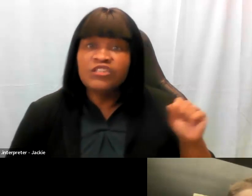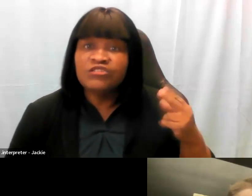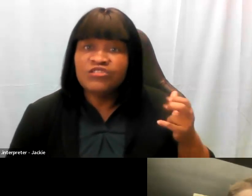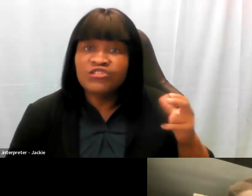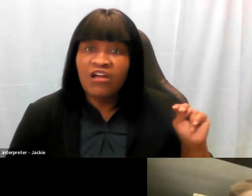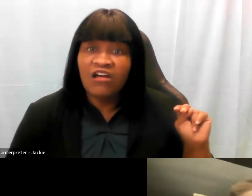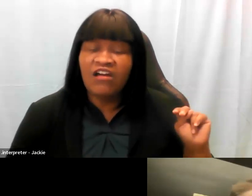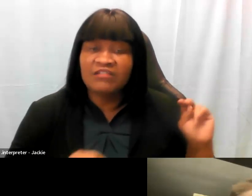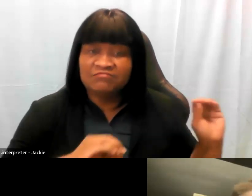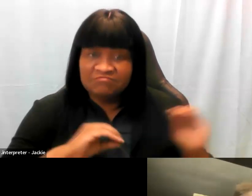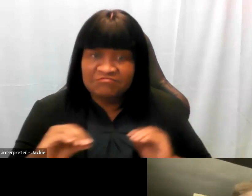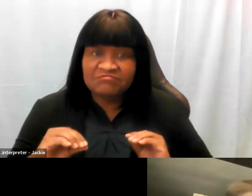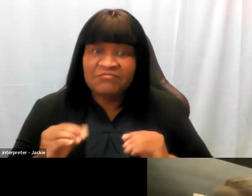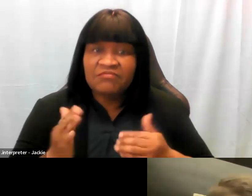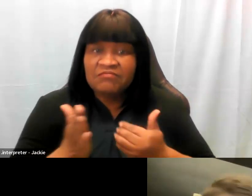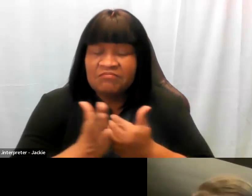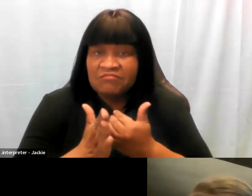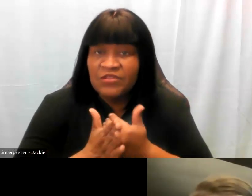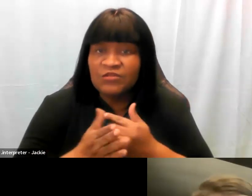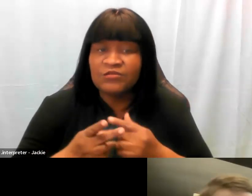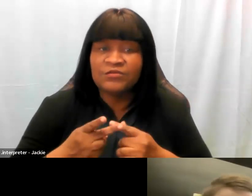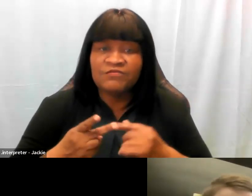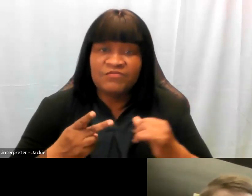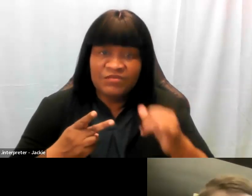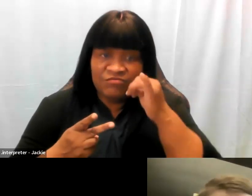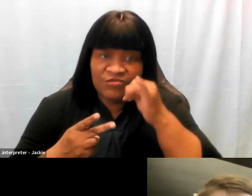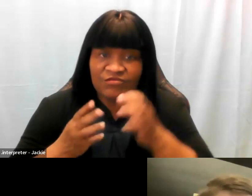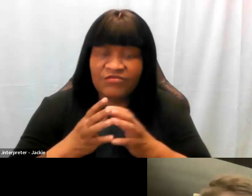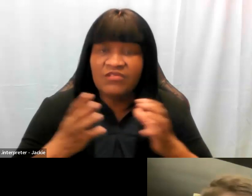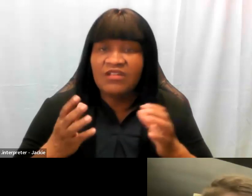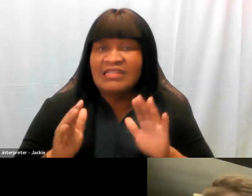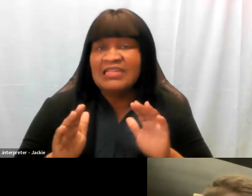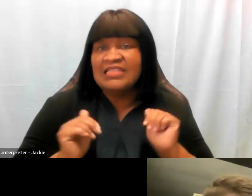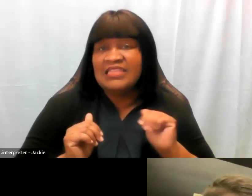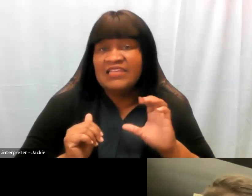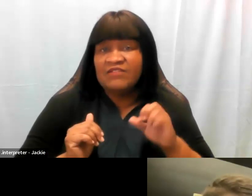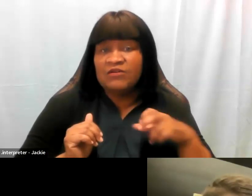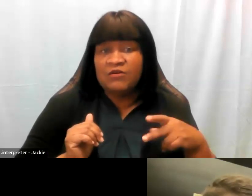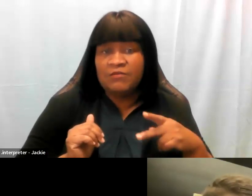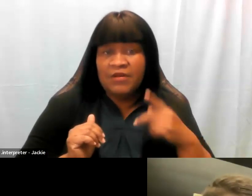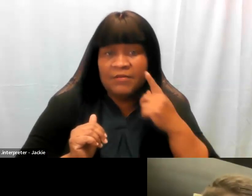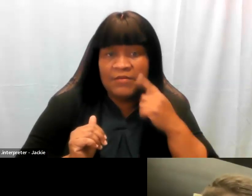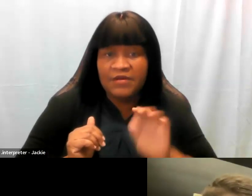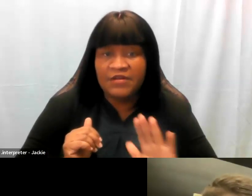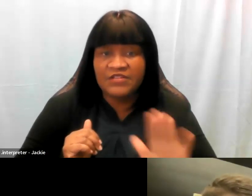he was new, he was sweet, he drank a lot. He ended up leaving the co-op largely because of his alcohol use.